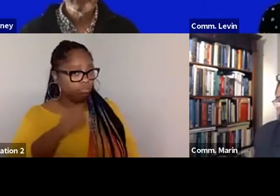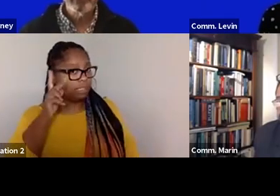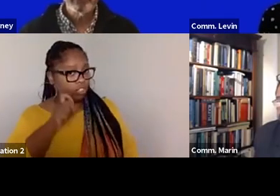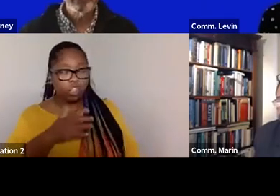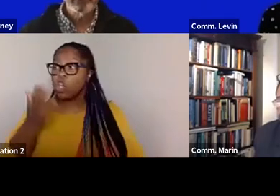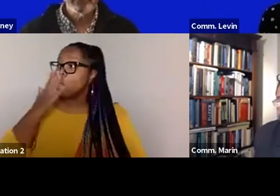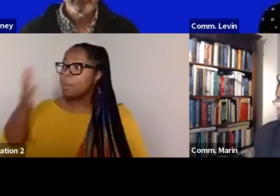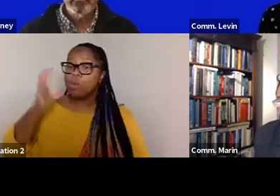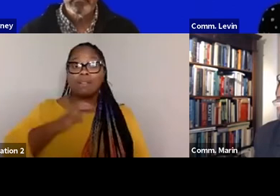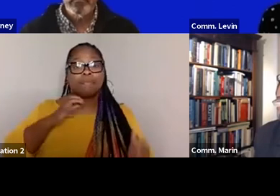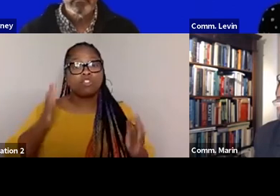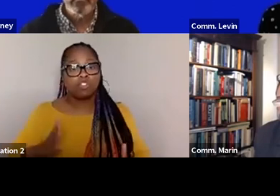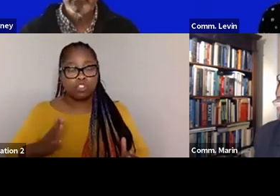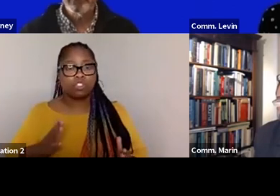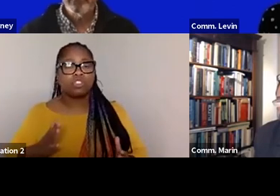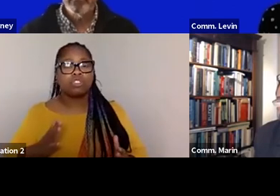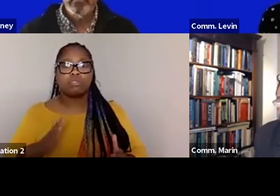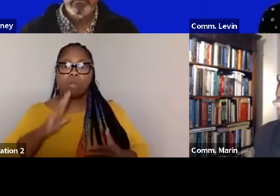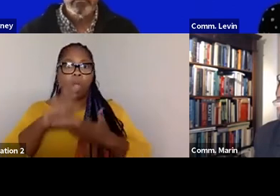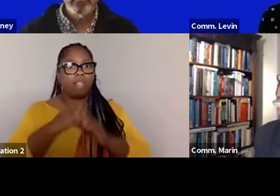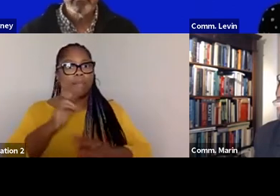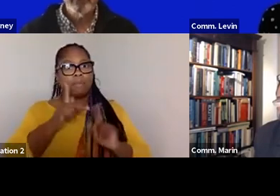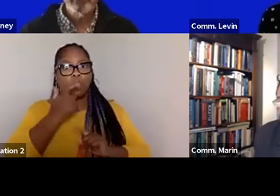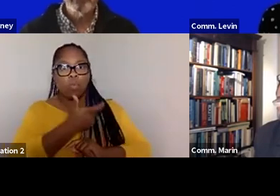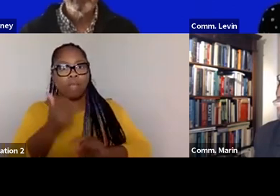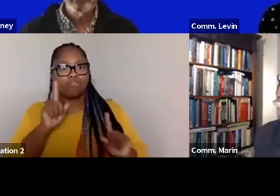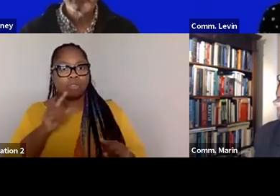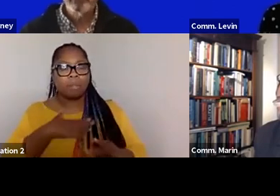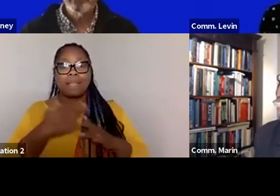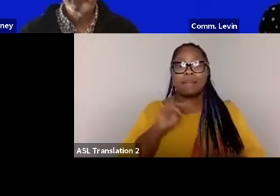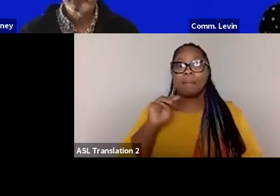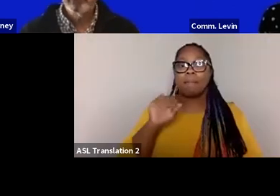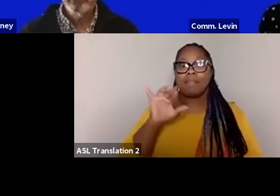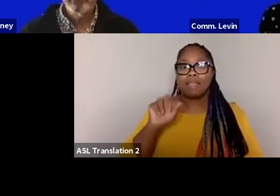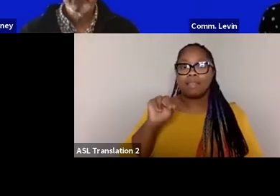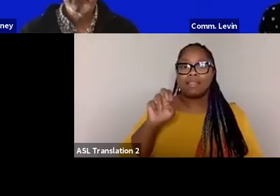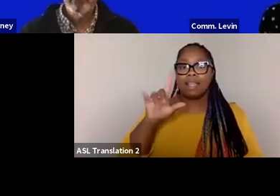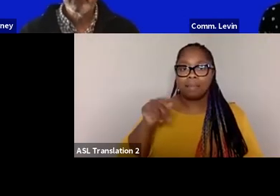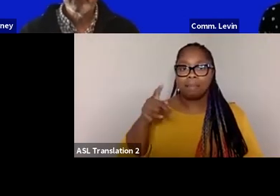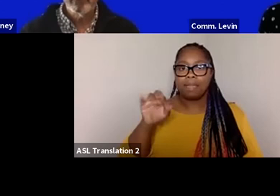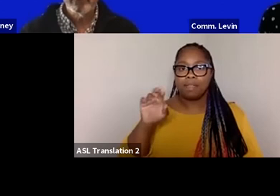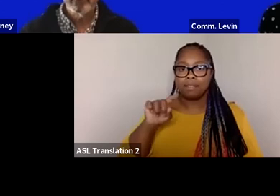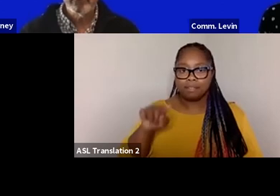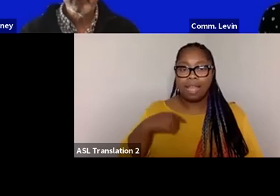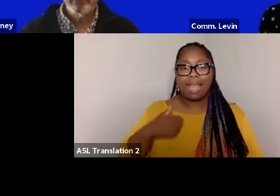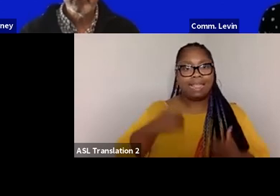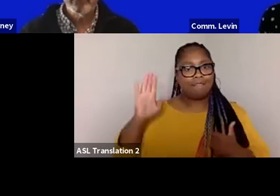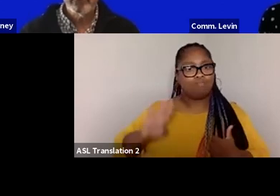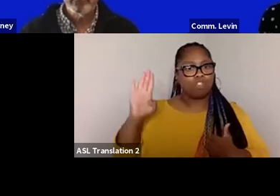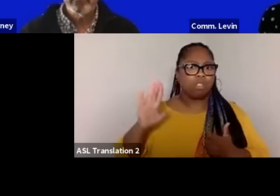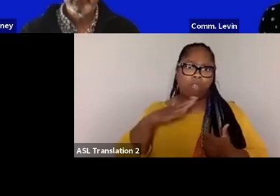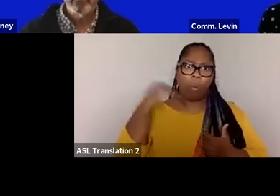morning, commissioners and all in attendance. My name is Maria Nelly Perez, and I live in Brooklyn for almost